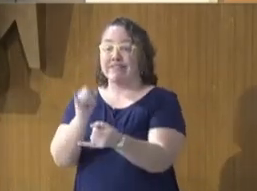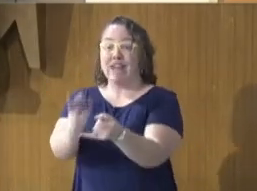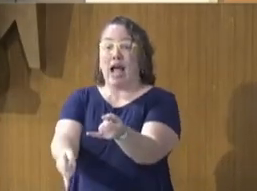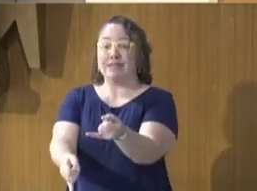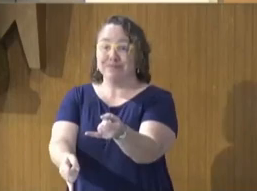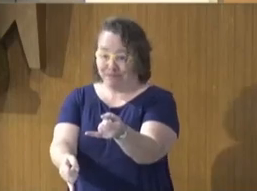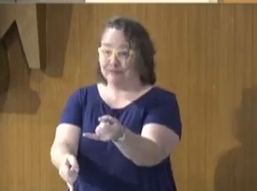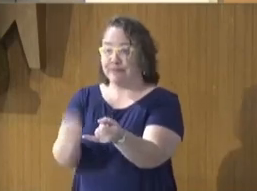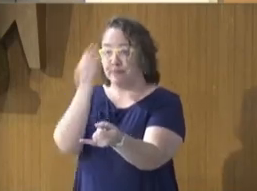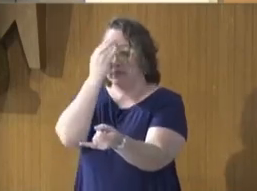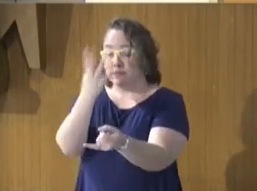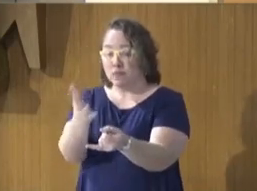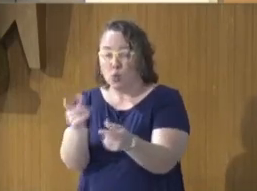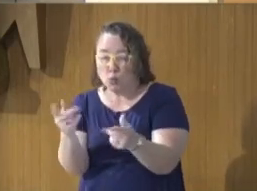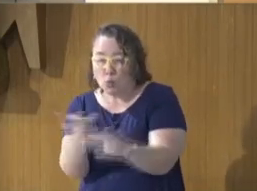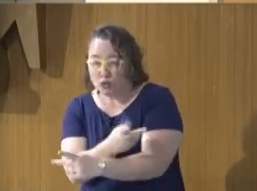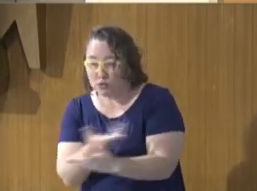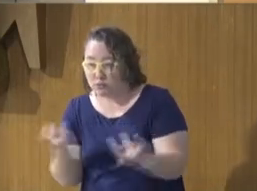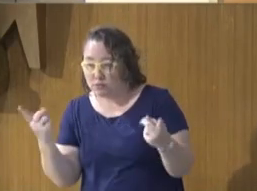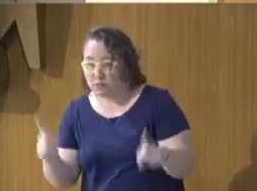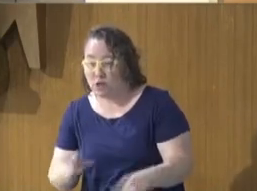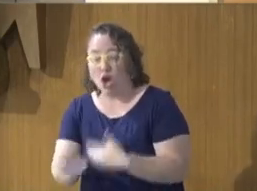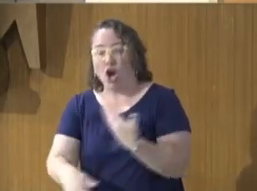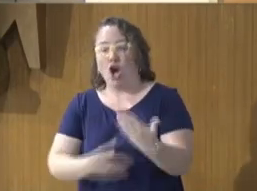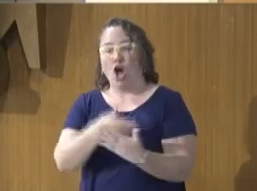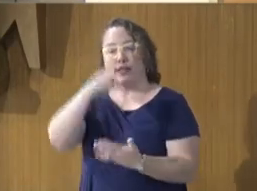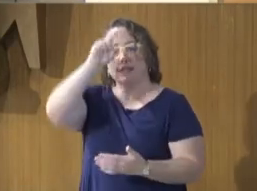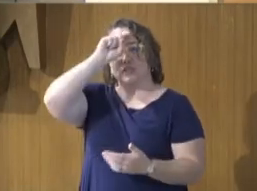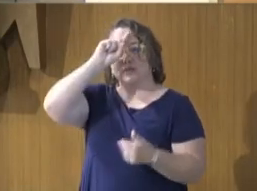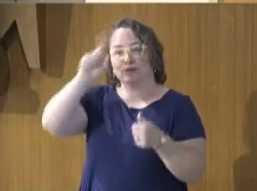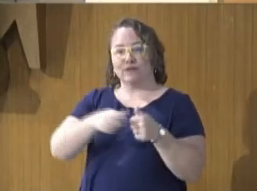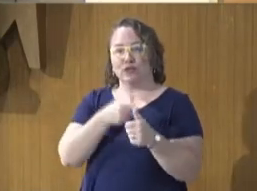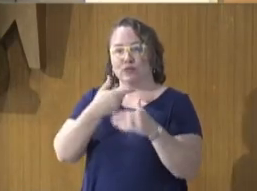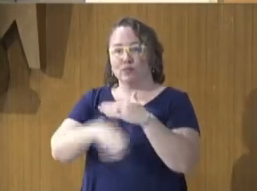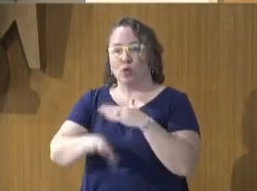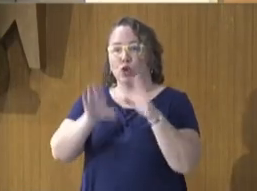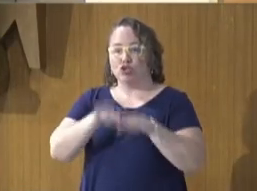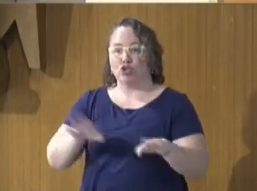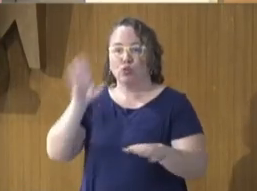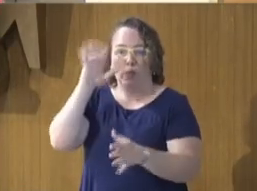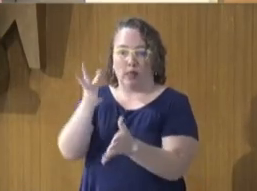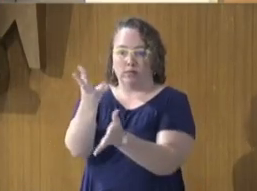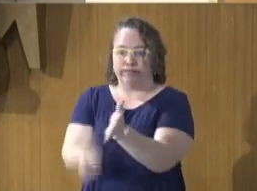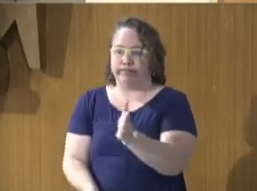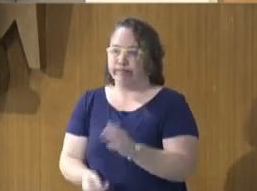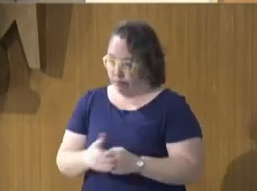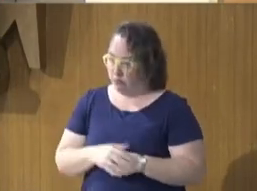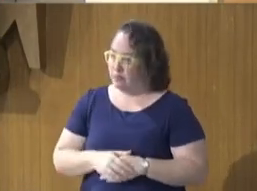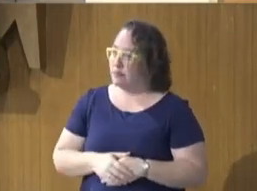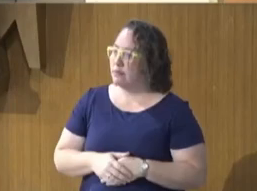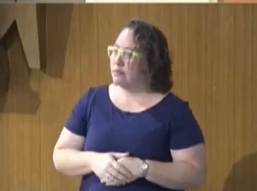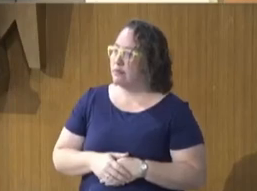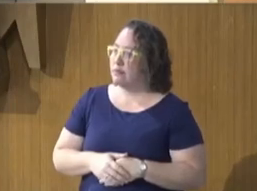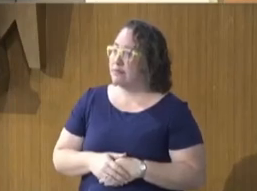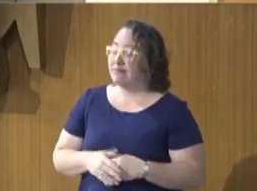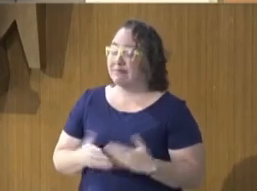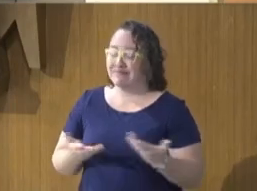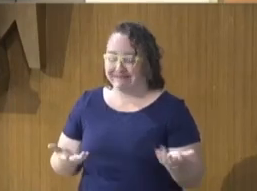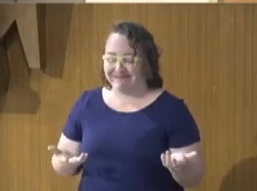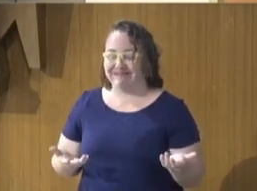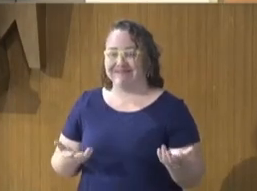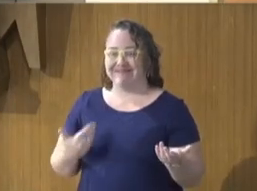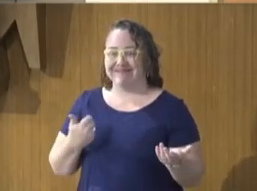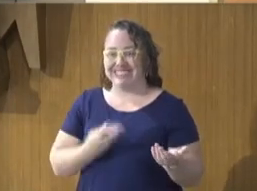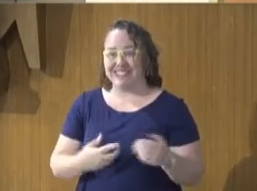the most unspeakable plague of all, all of the Egyptian firstborn children will perish. Sometimes, the